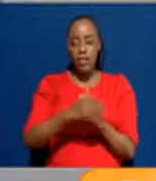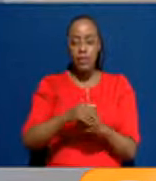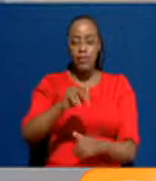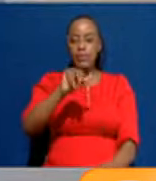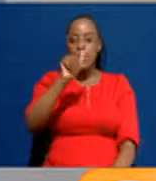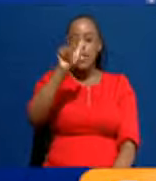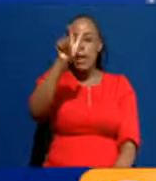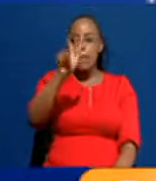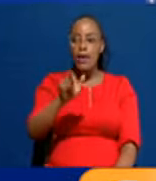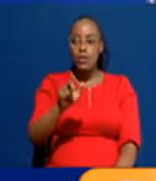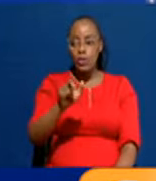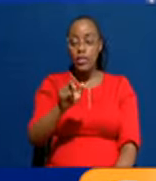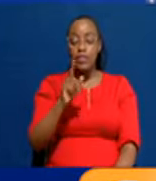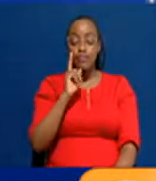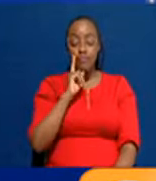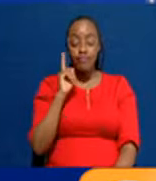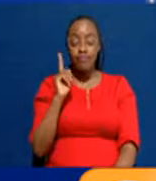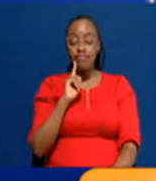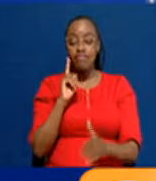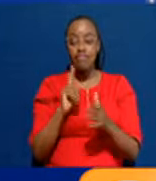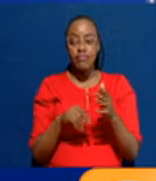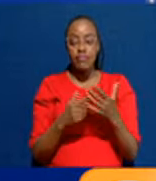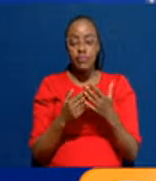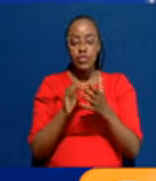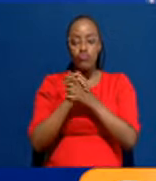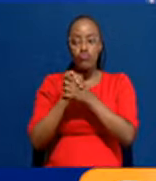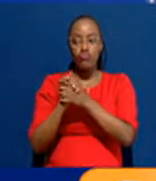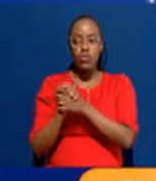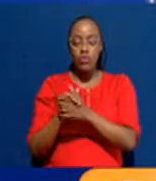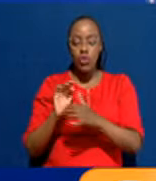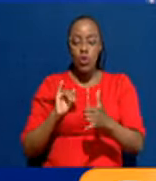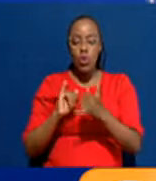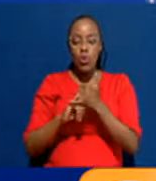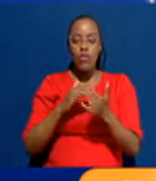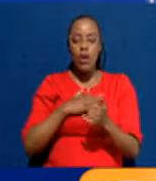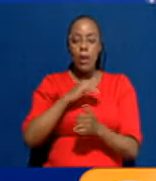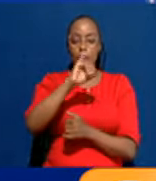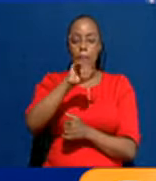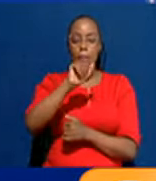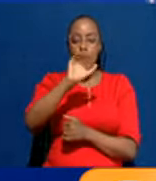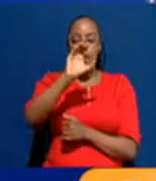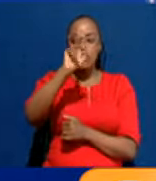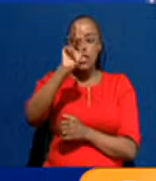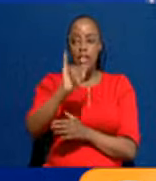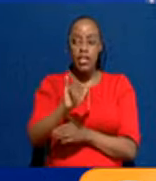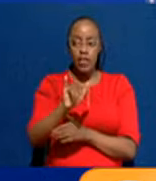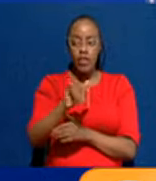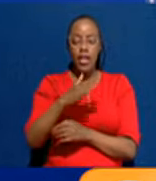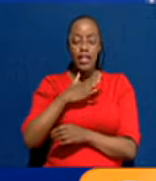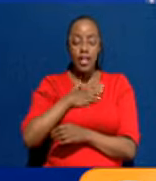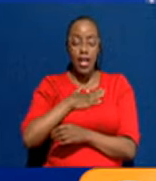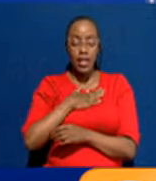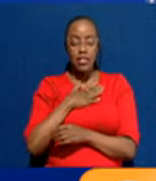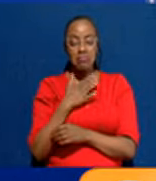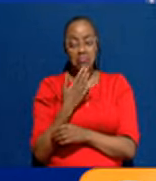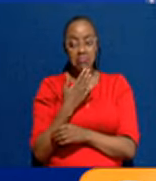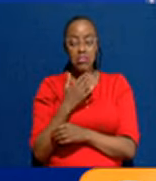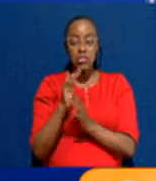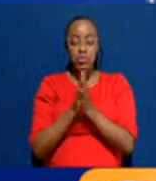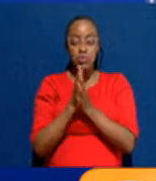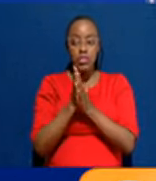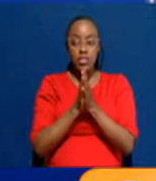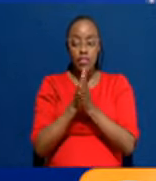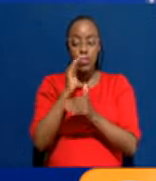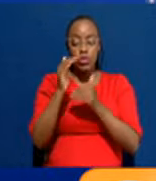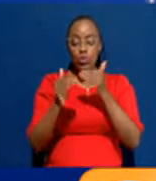Nicholas N73 says, Faith, greetings from my wife, Jackie Arkell, and I. You are an inspiration